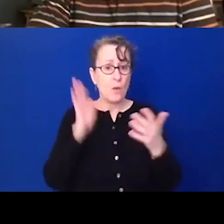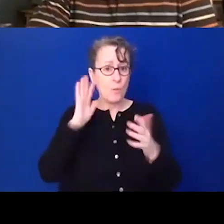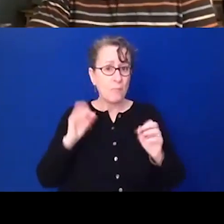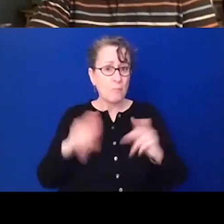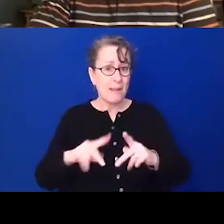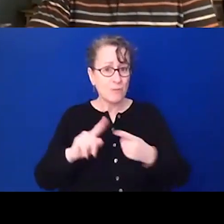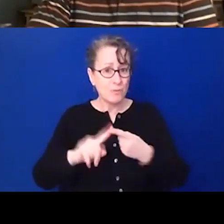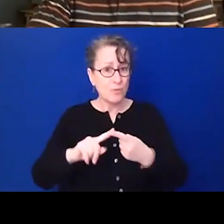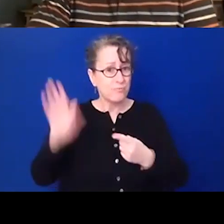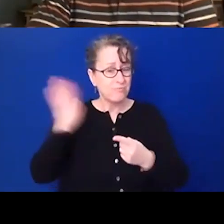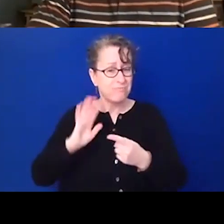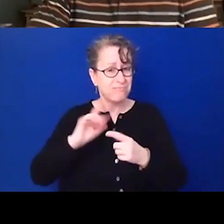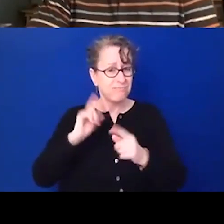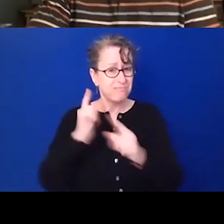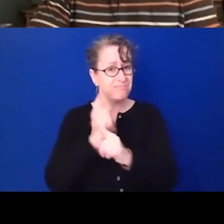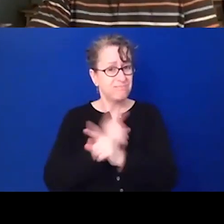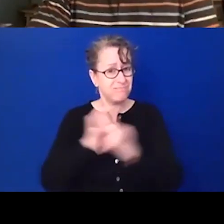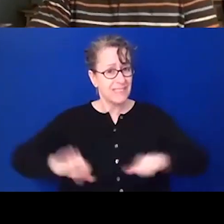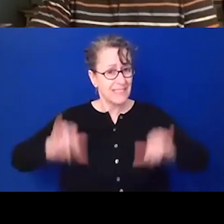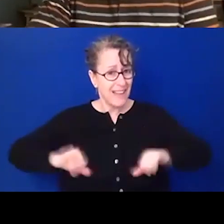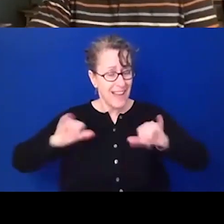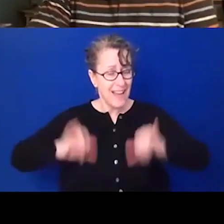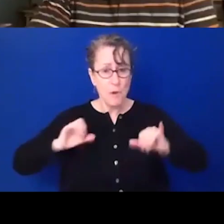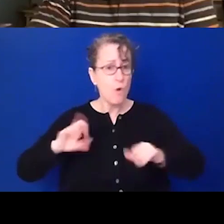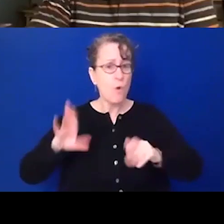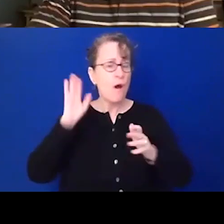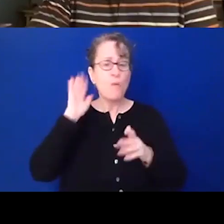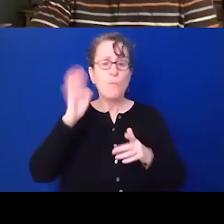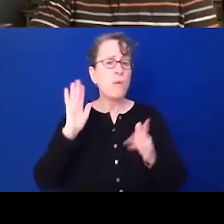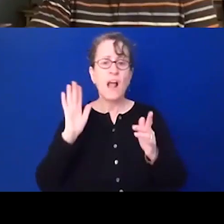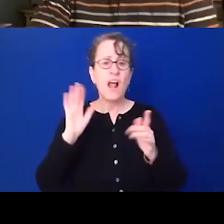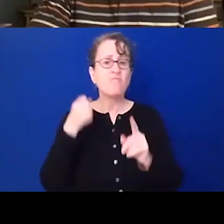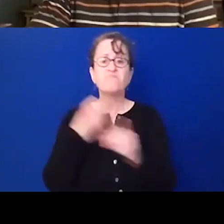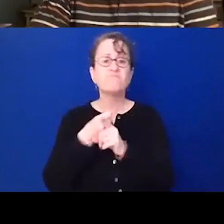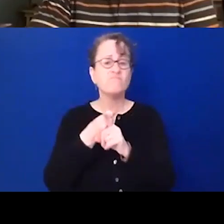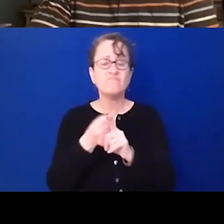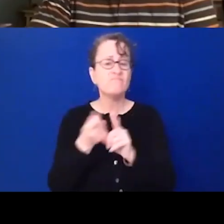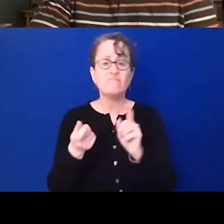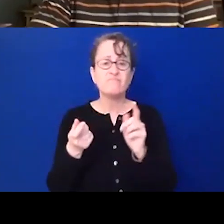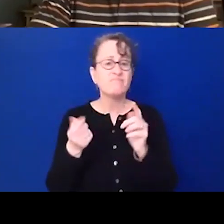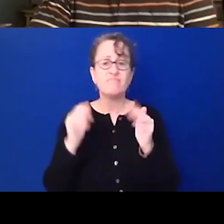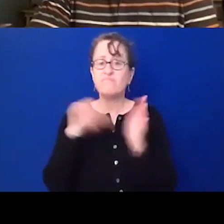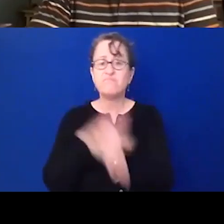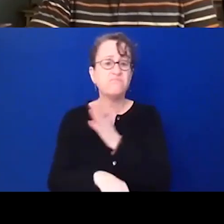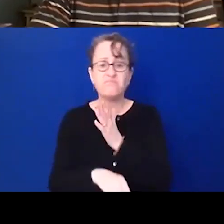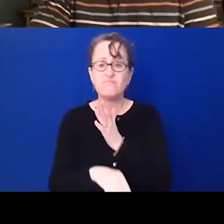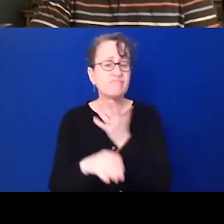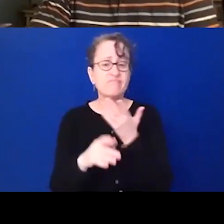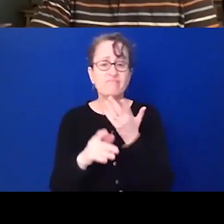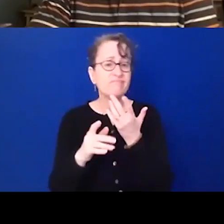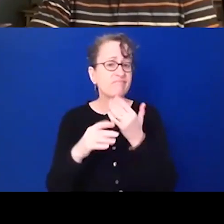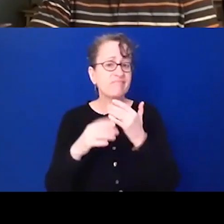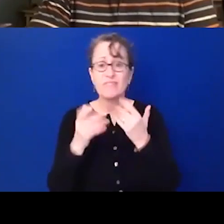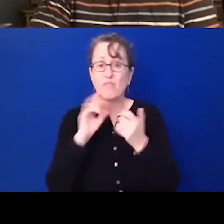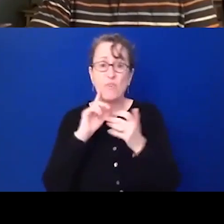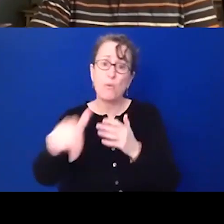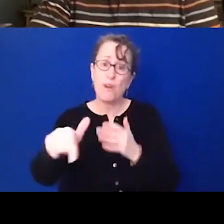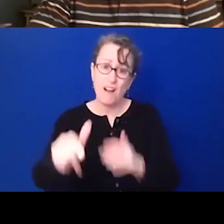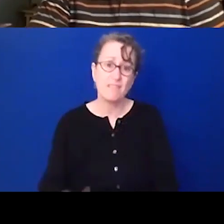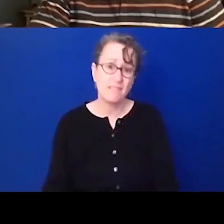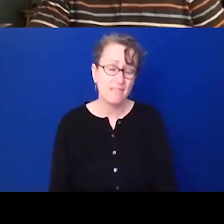might occur. Will it end up being pretty much a normal year, or will it still be bumpy as we come out of COVID? So in some of the